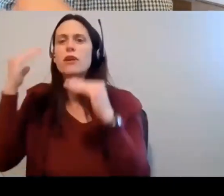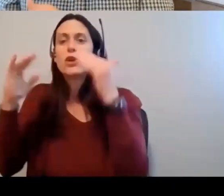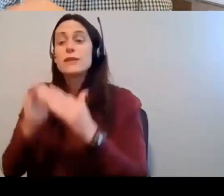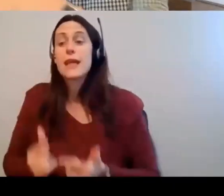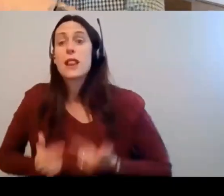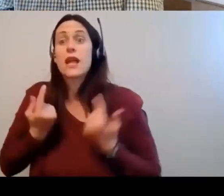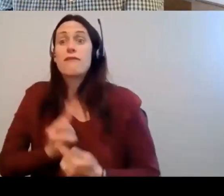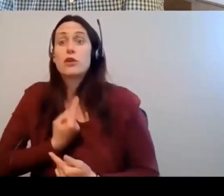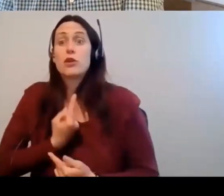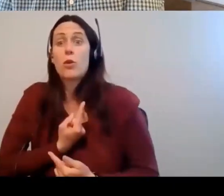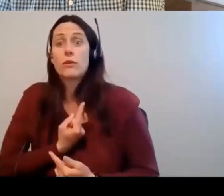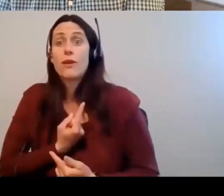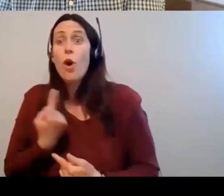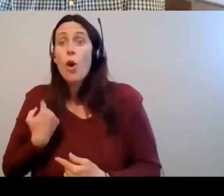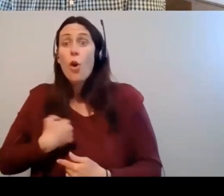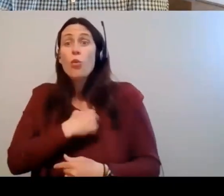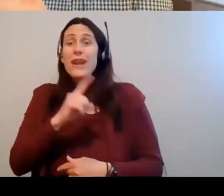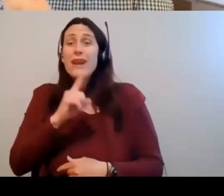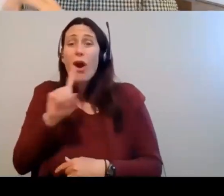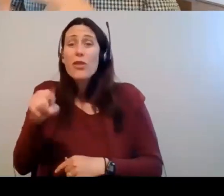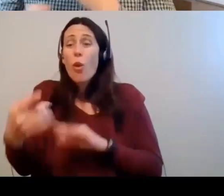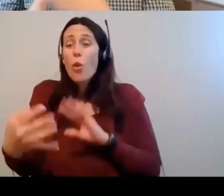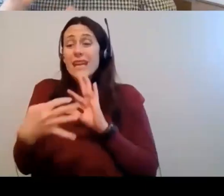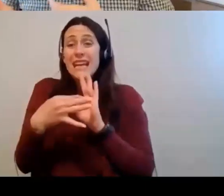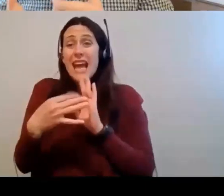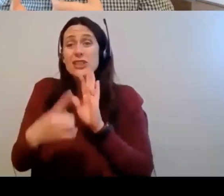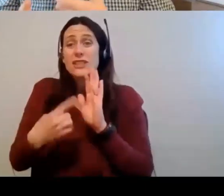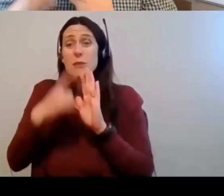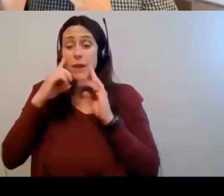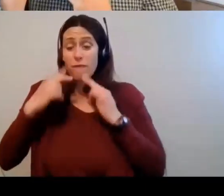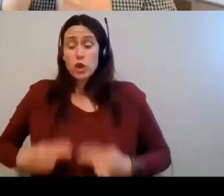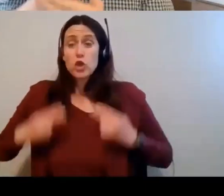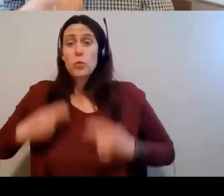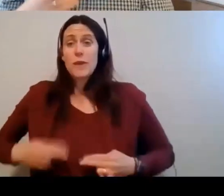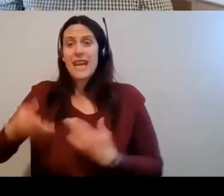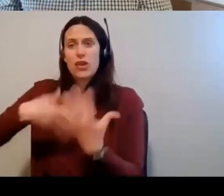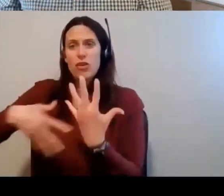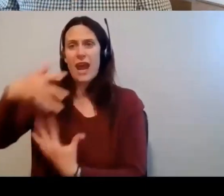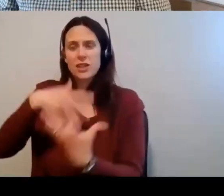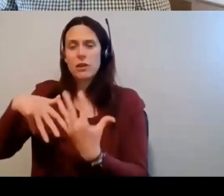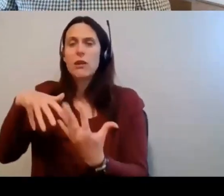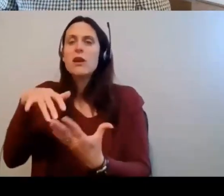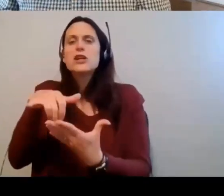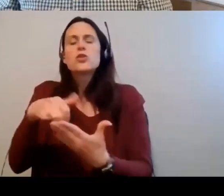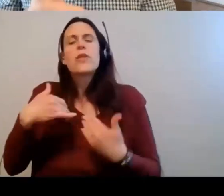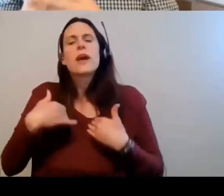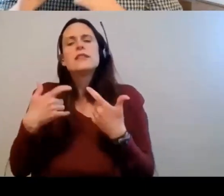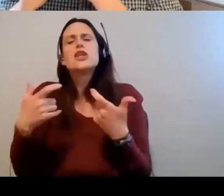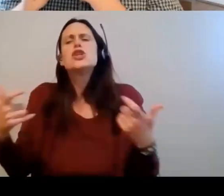We might be their connection to a human. And so we have to understand that that can have such a huge